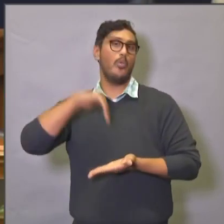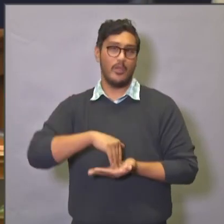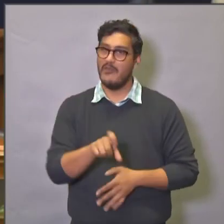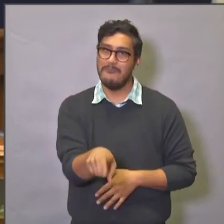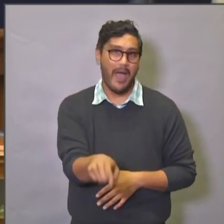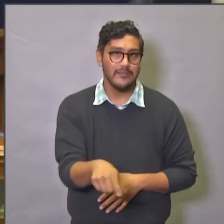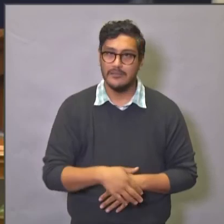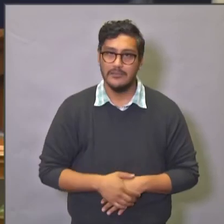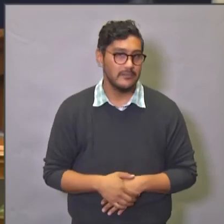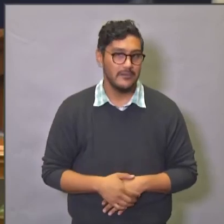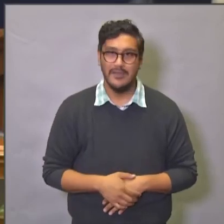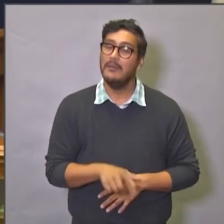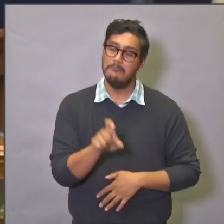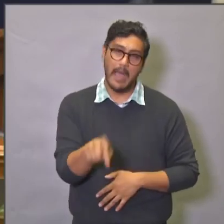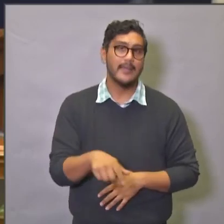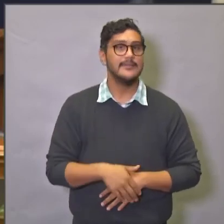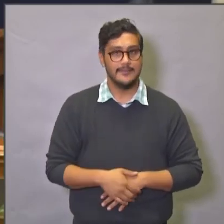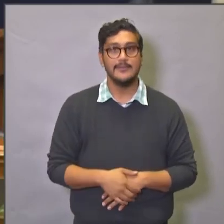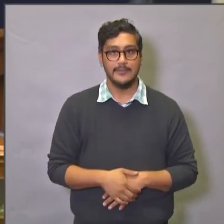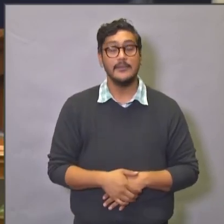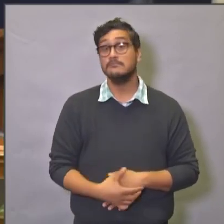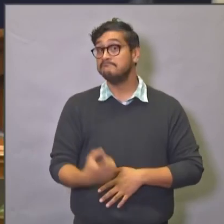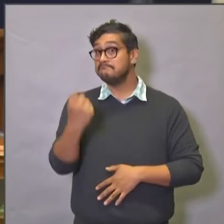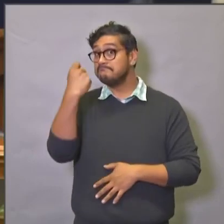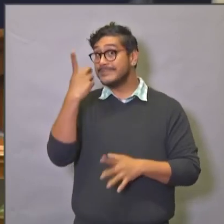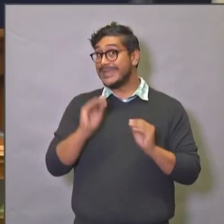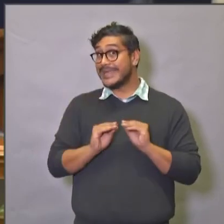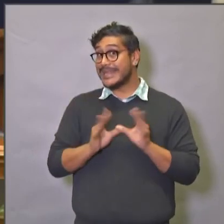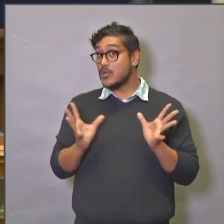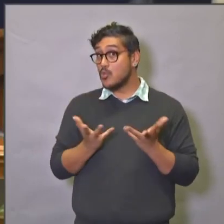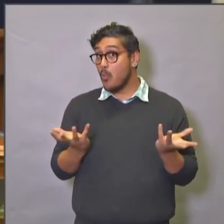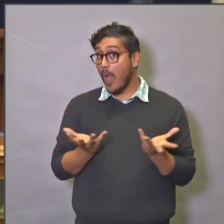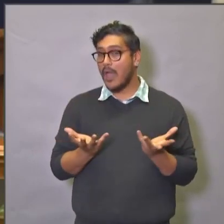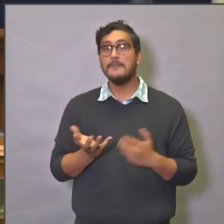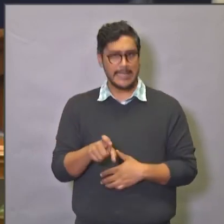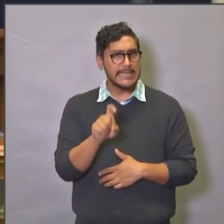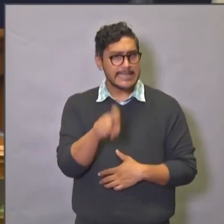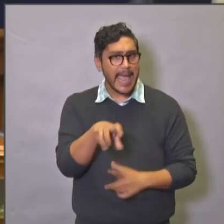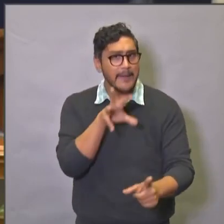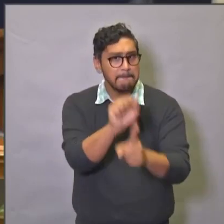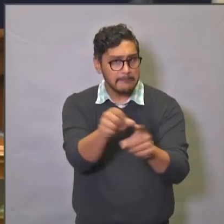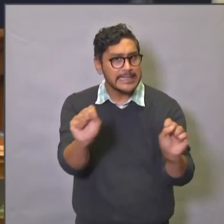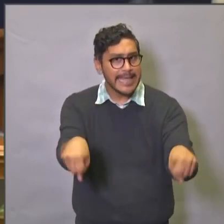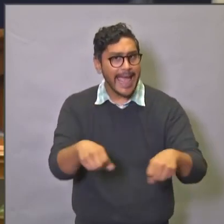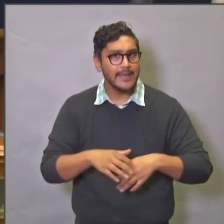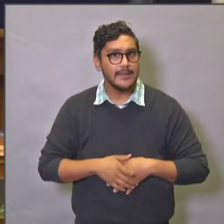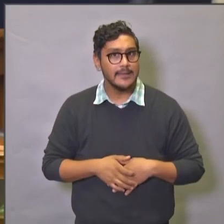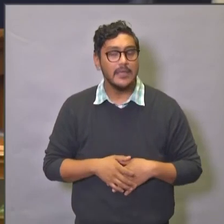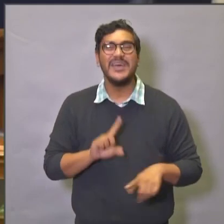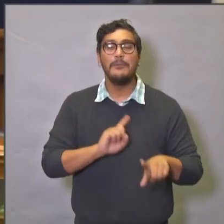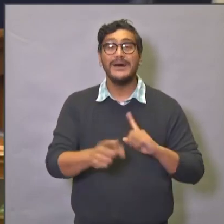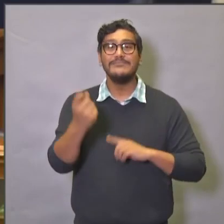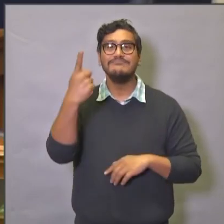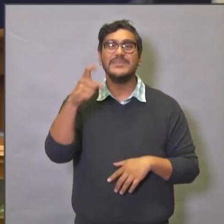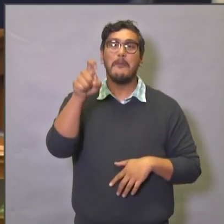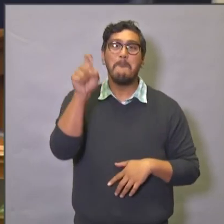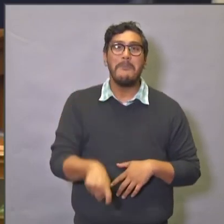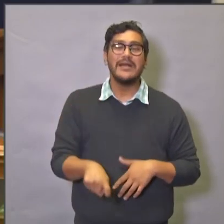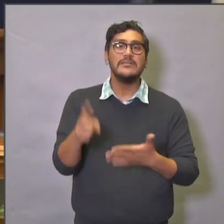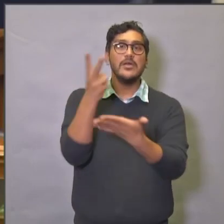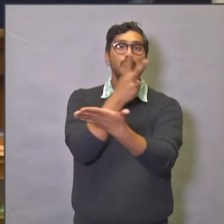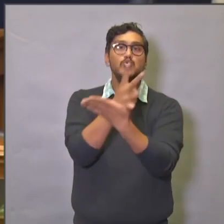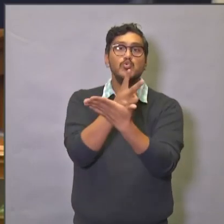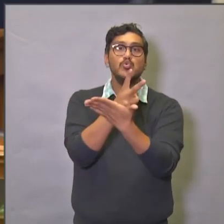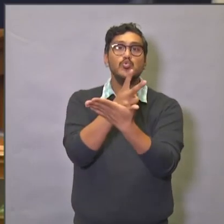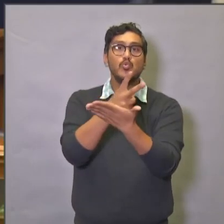first week. I think what it helps us understand is that we can get there, but you actually have to have 2 consecutive weeks